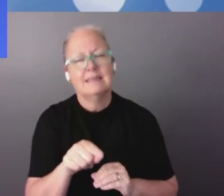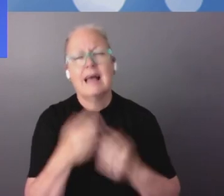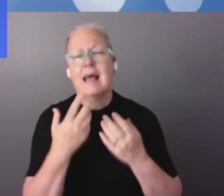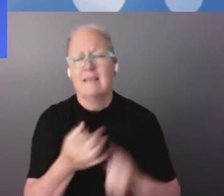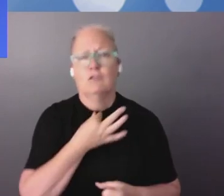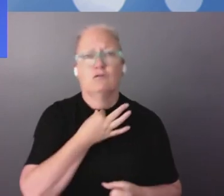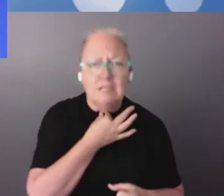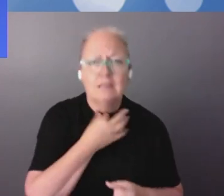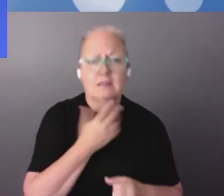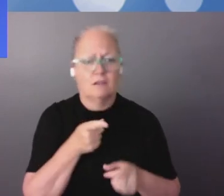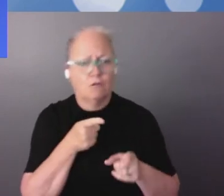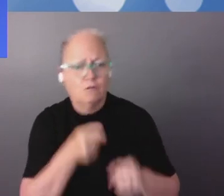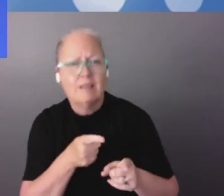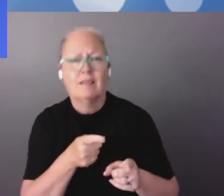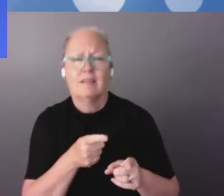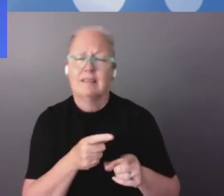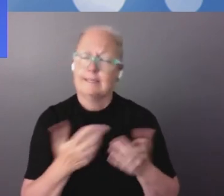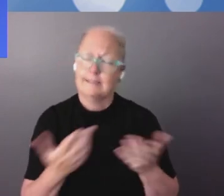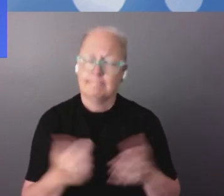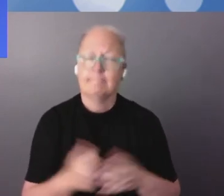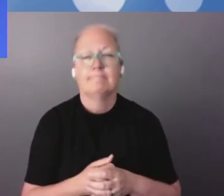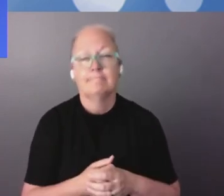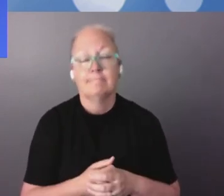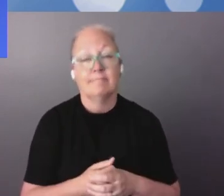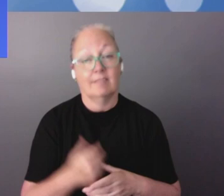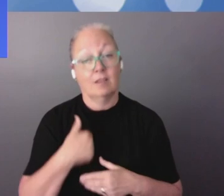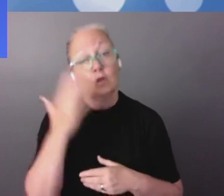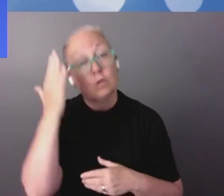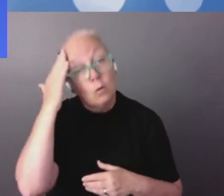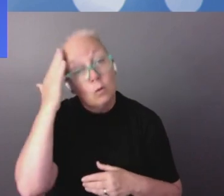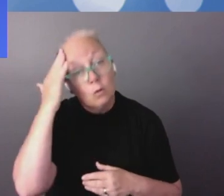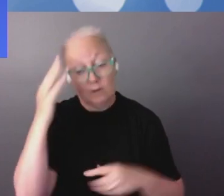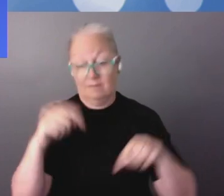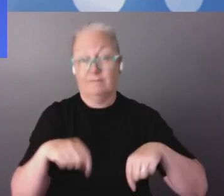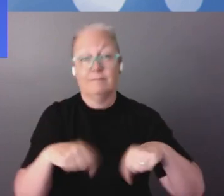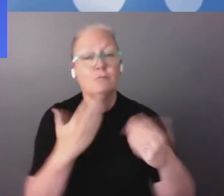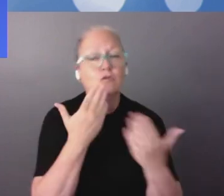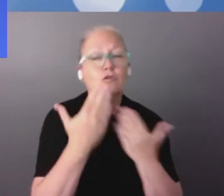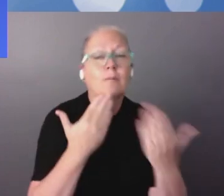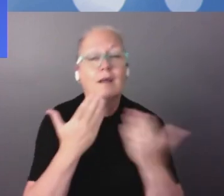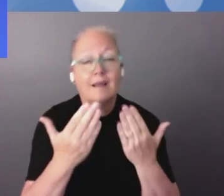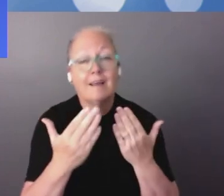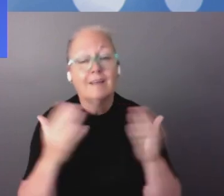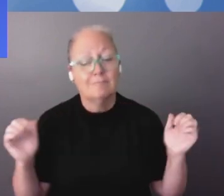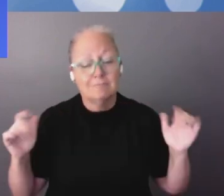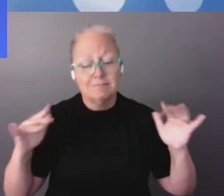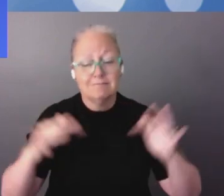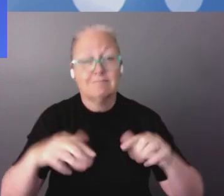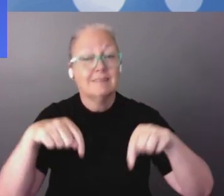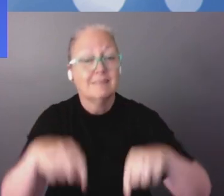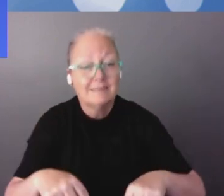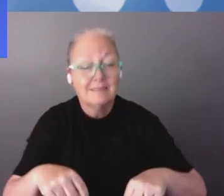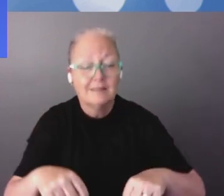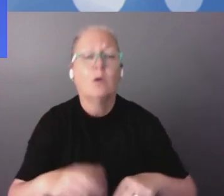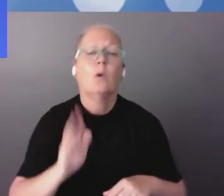well. And I am convinced that this summit organized here in Katowice will contribute to the creation